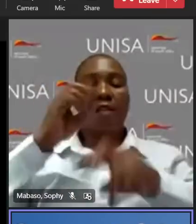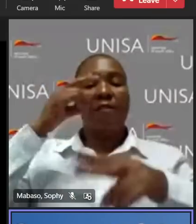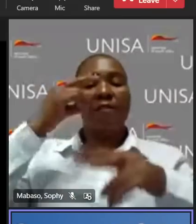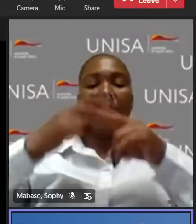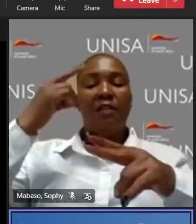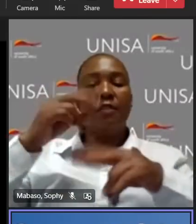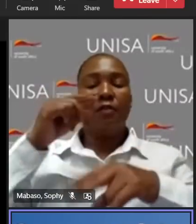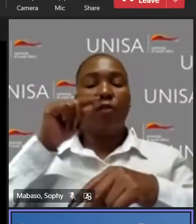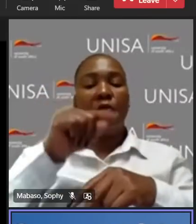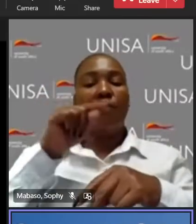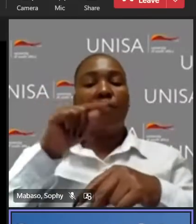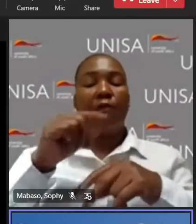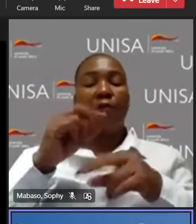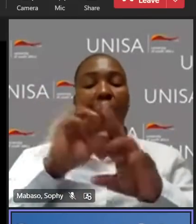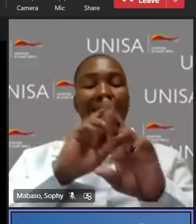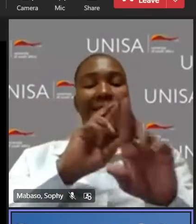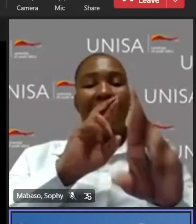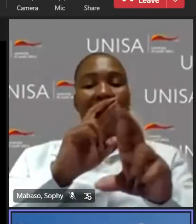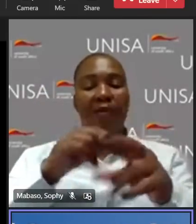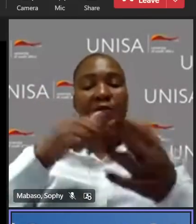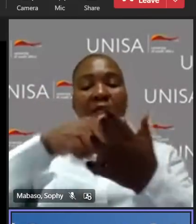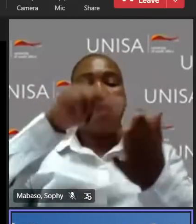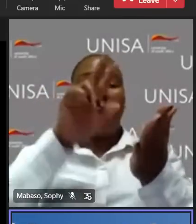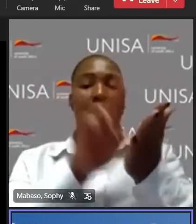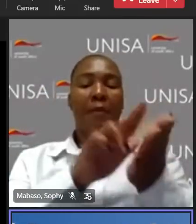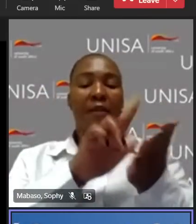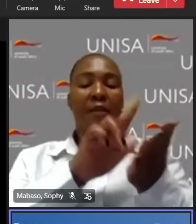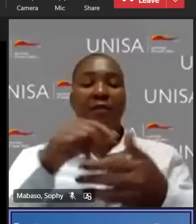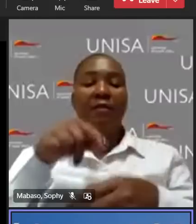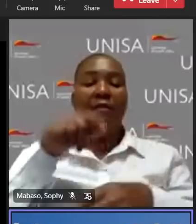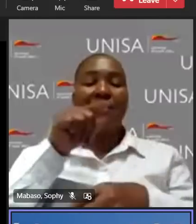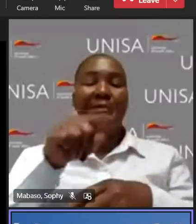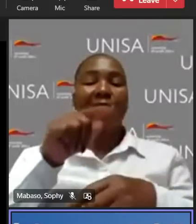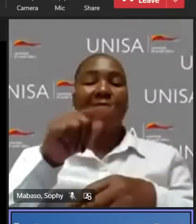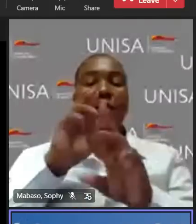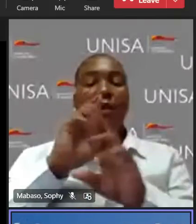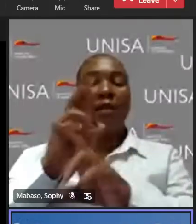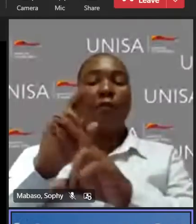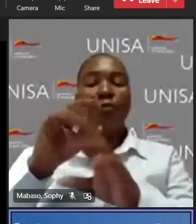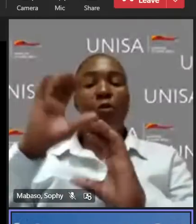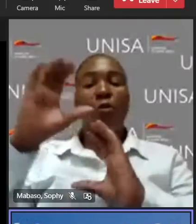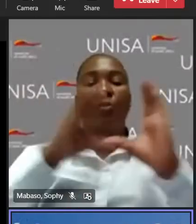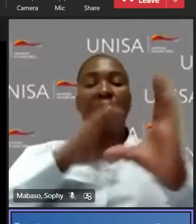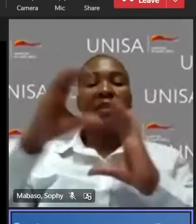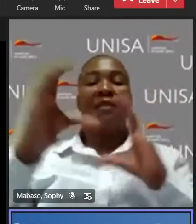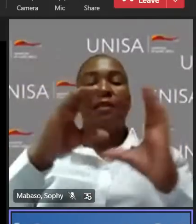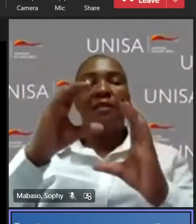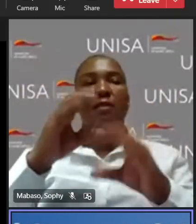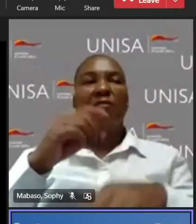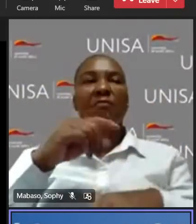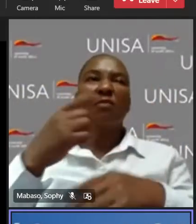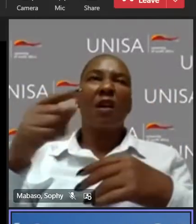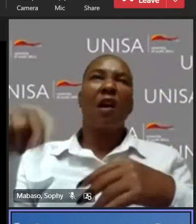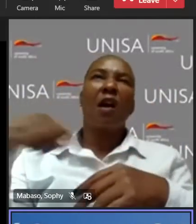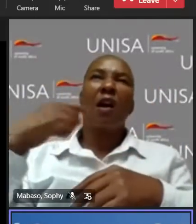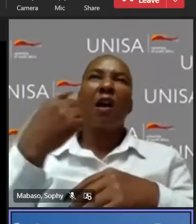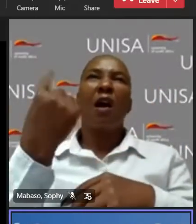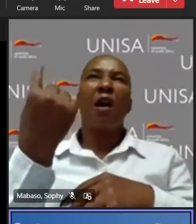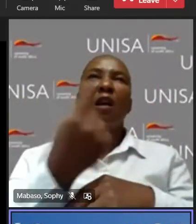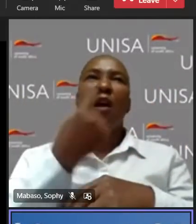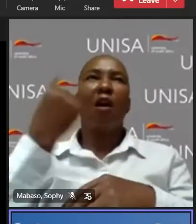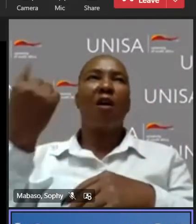of outcome or applications, the outcome would be communicated around April and